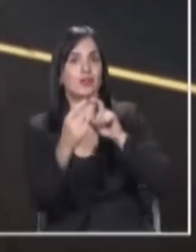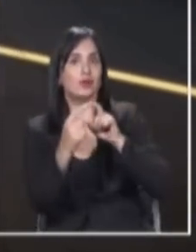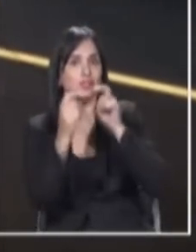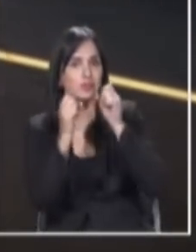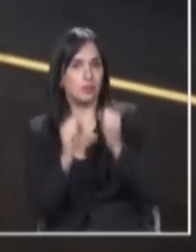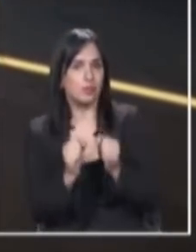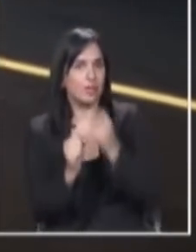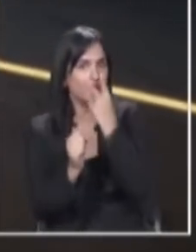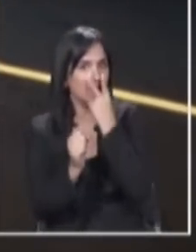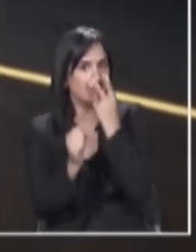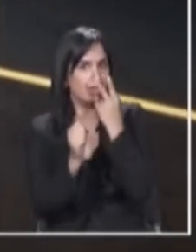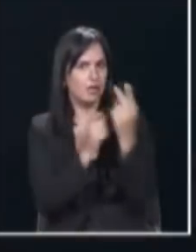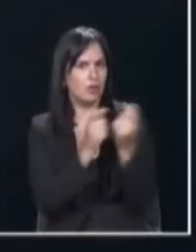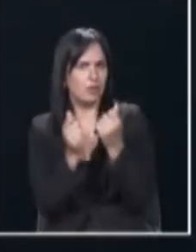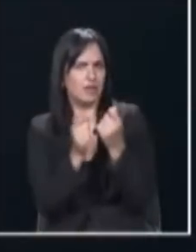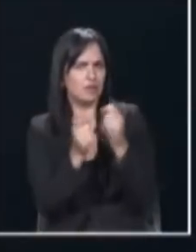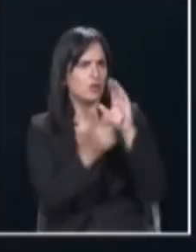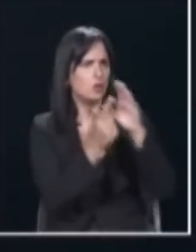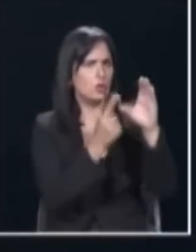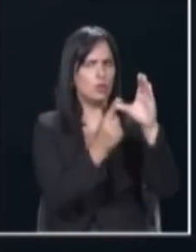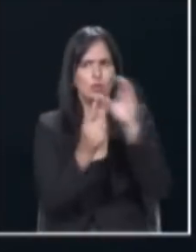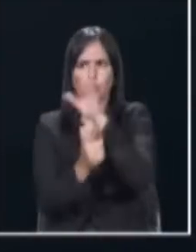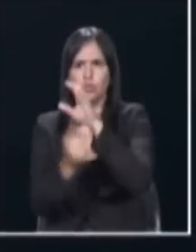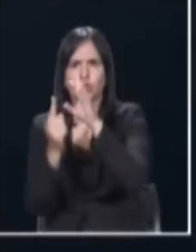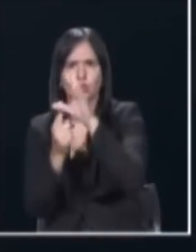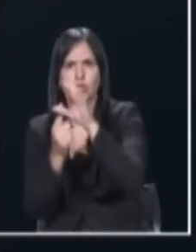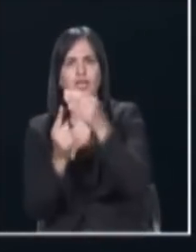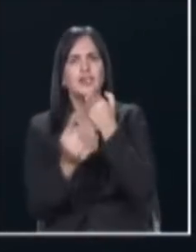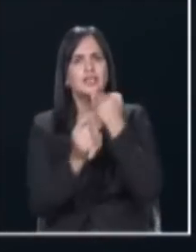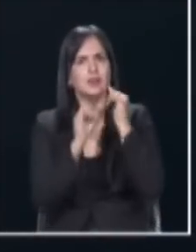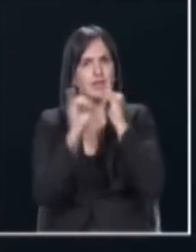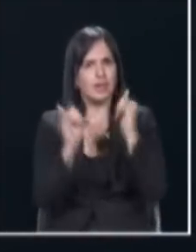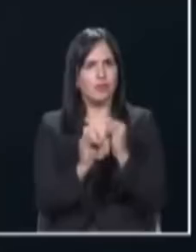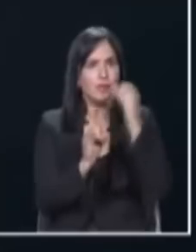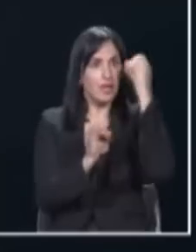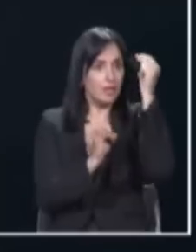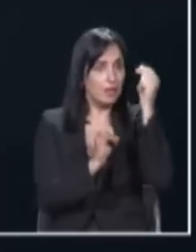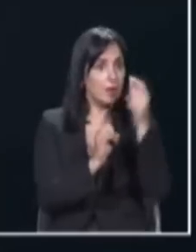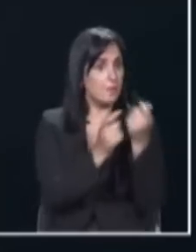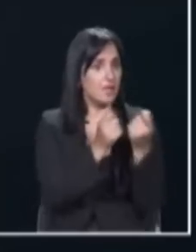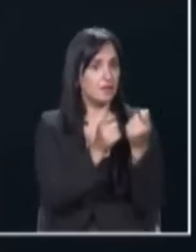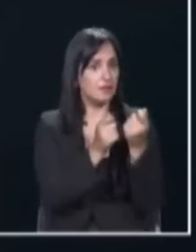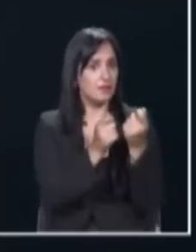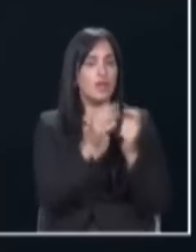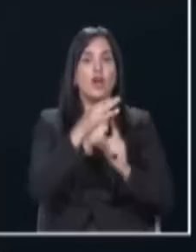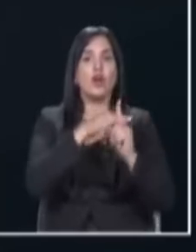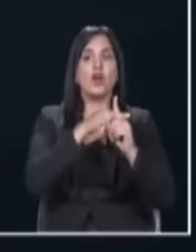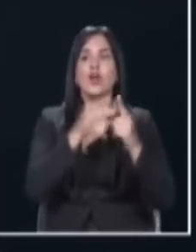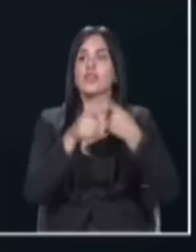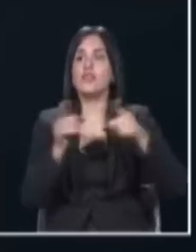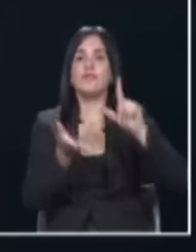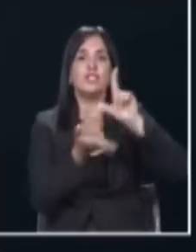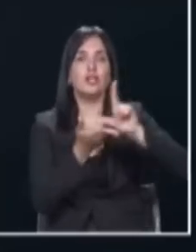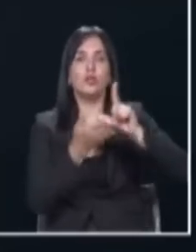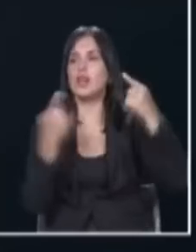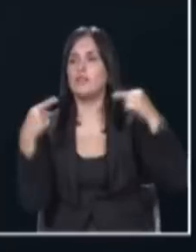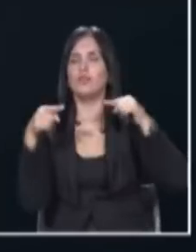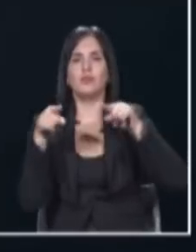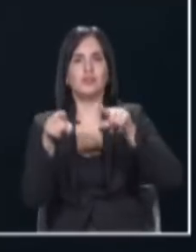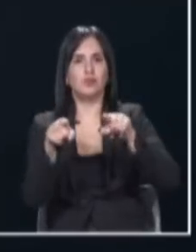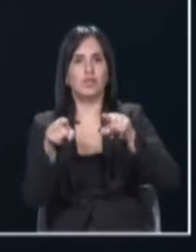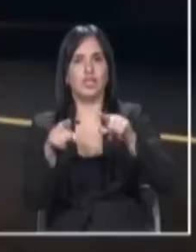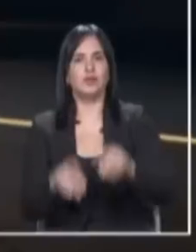that exist in different parts of the world as well as in the way that similar ideas can emerge in different places at the same time